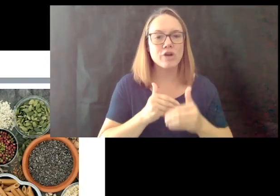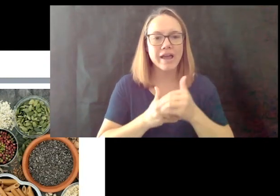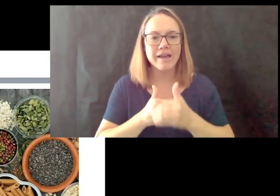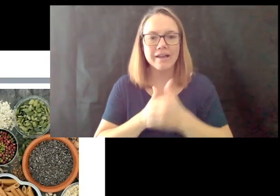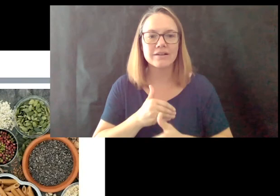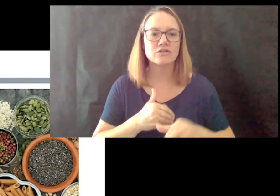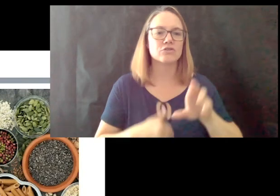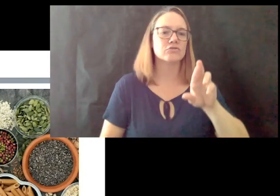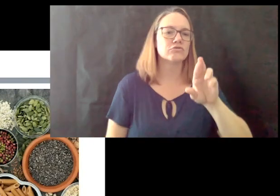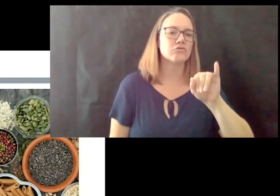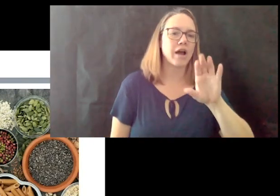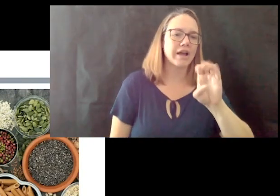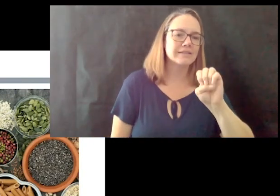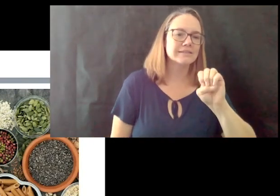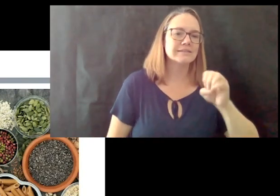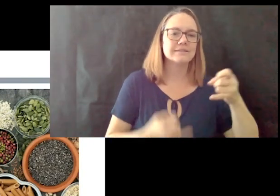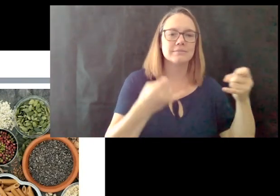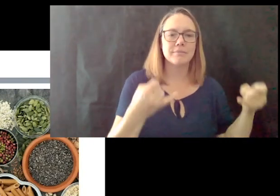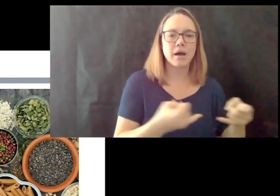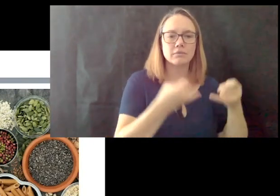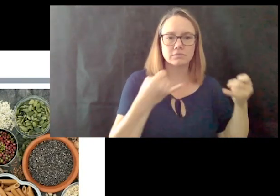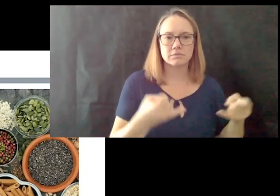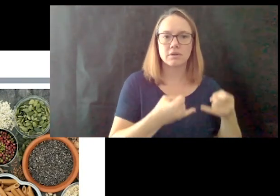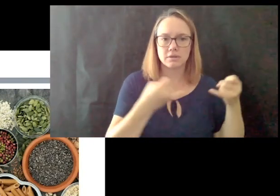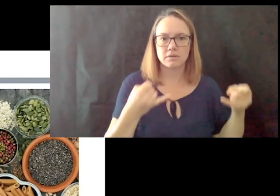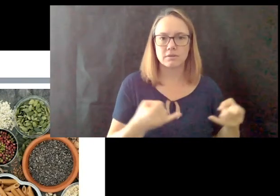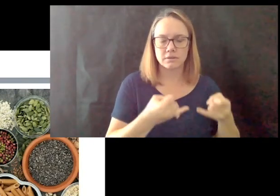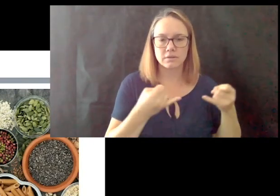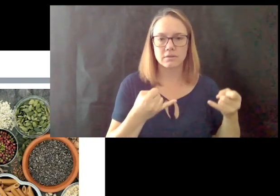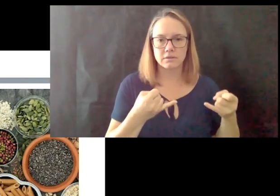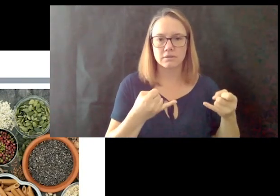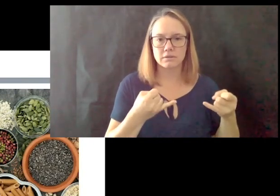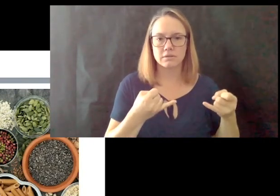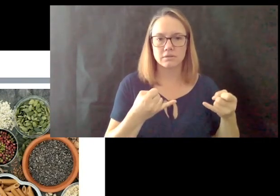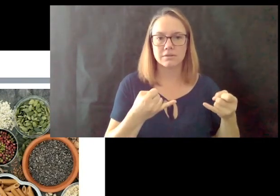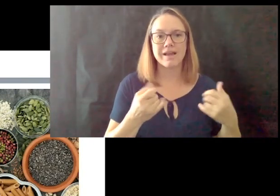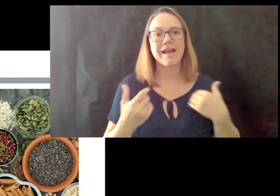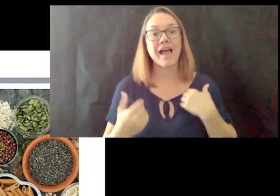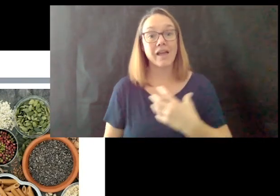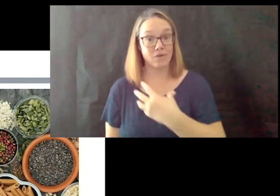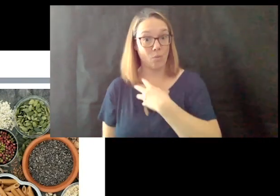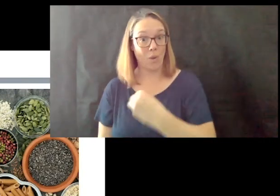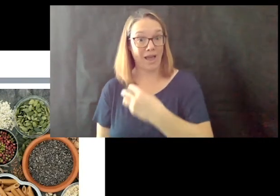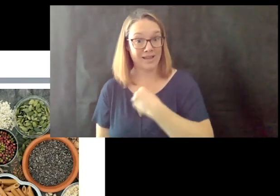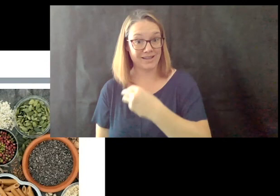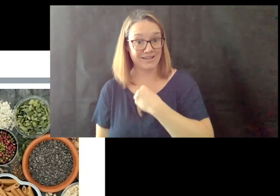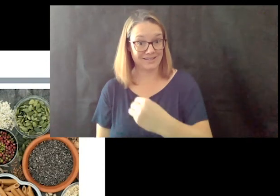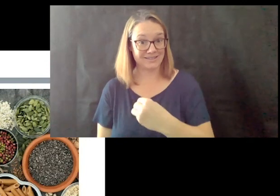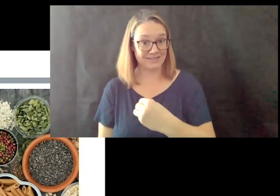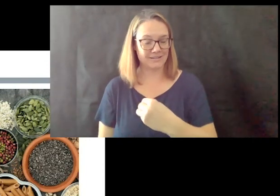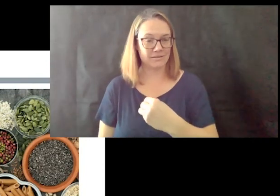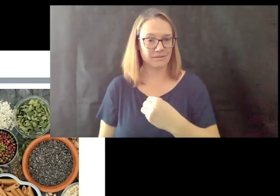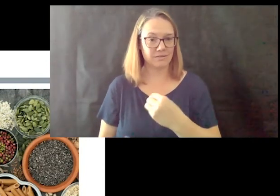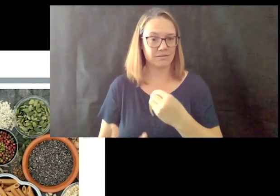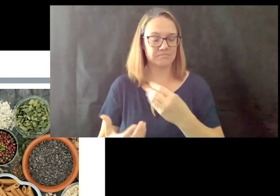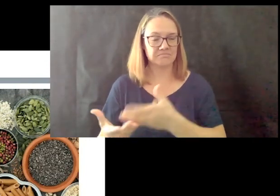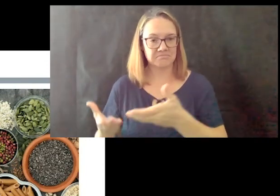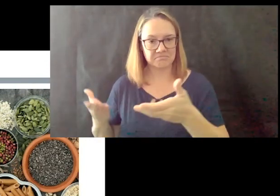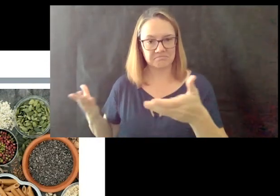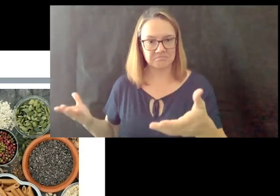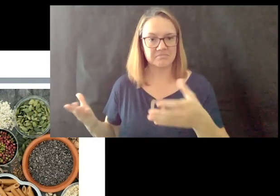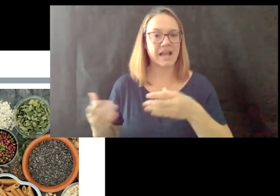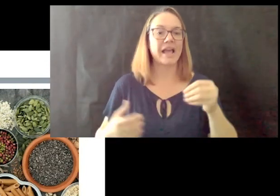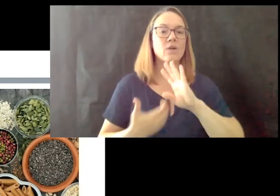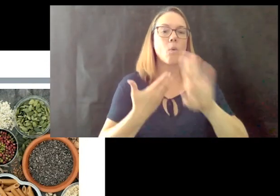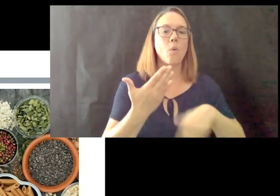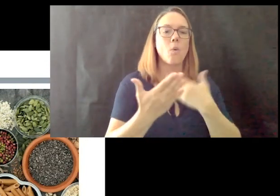your rice, or your pastas as your grain product. And so we have the regular white product, and then we have a whole grain